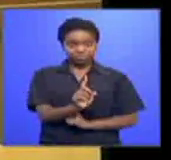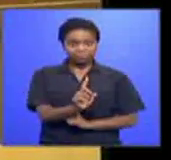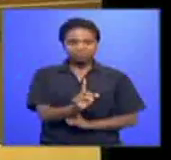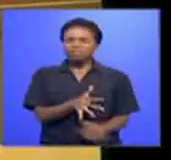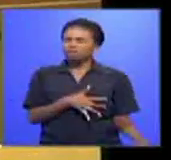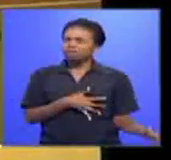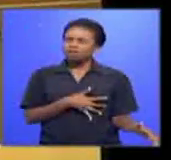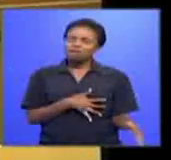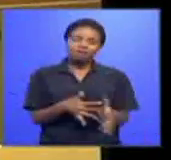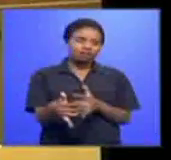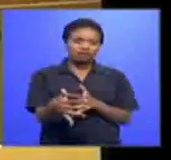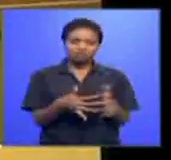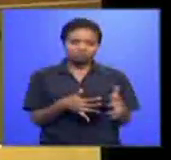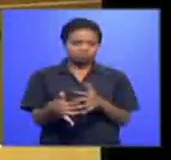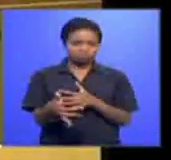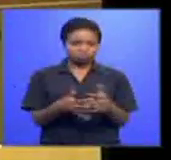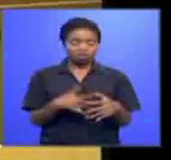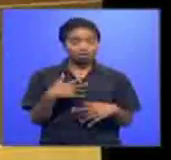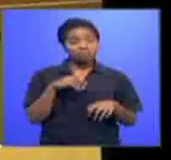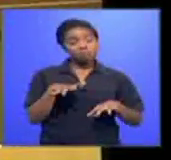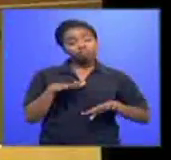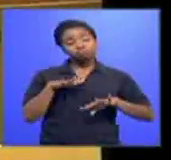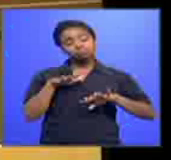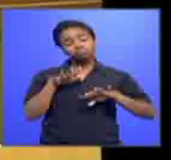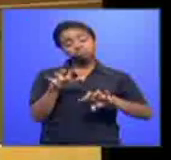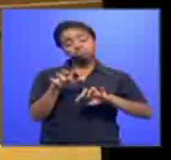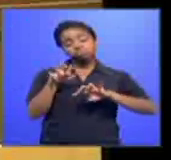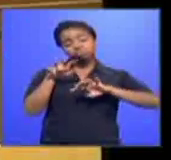any incidents of